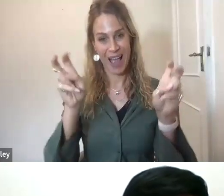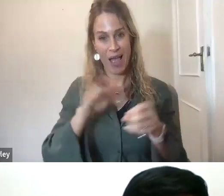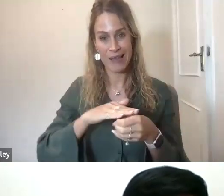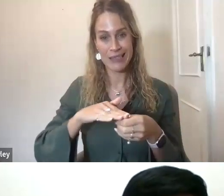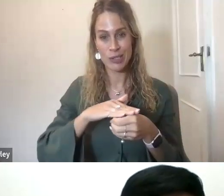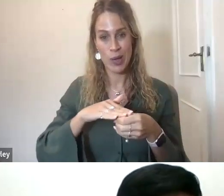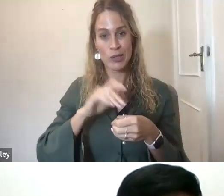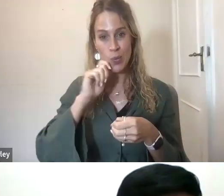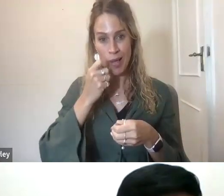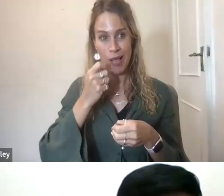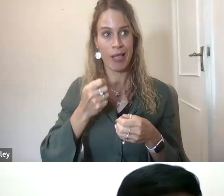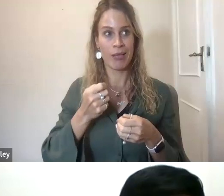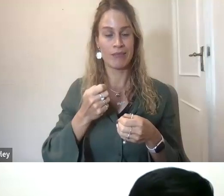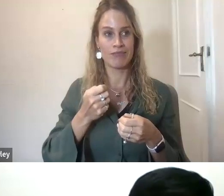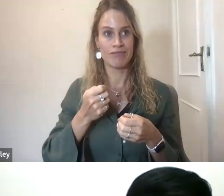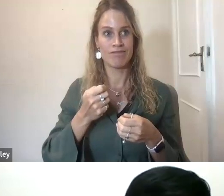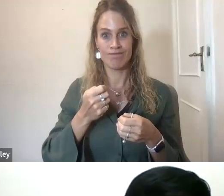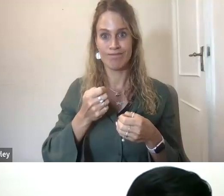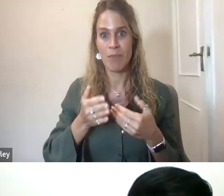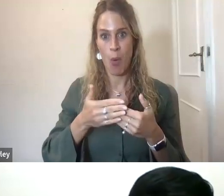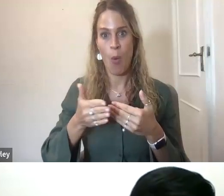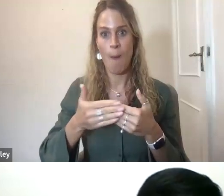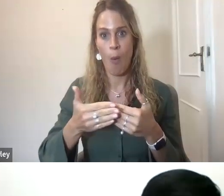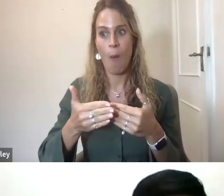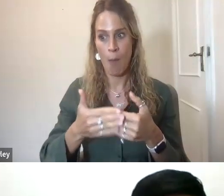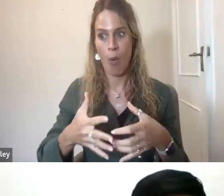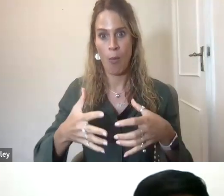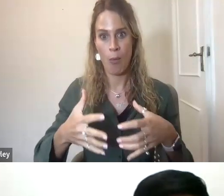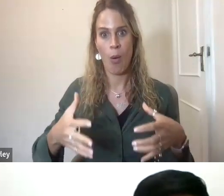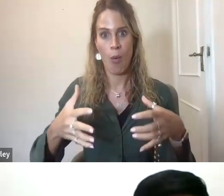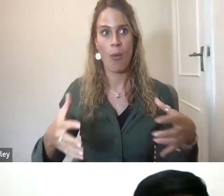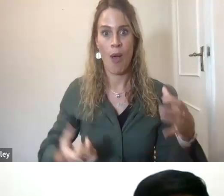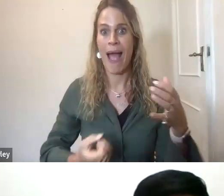will happen more frequently, and they have been happening more frequently.